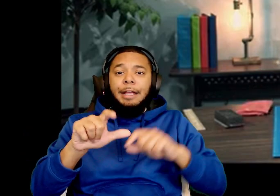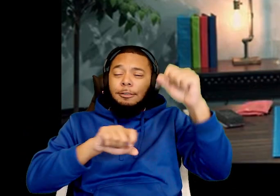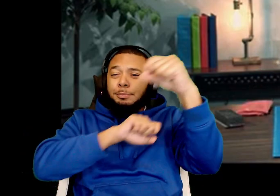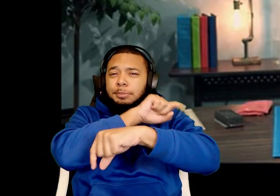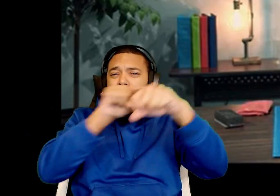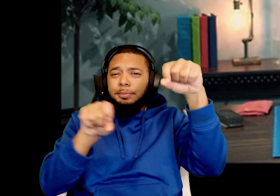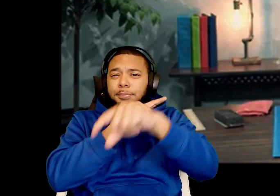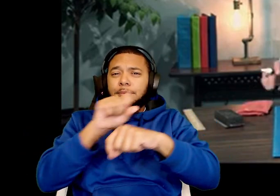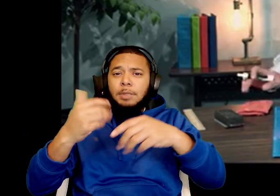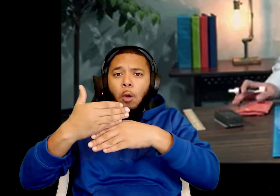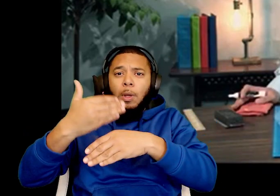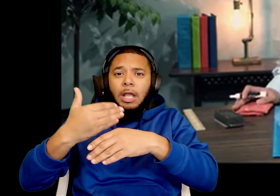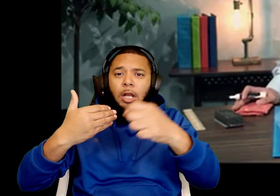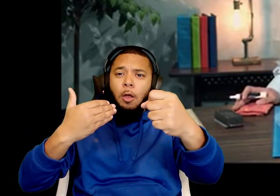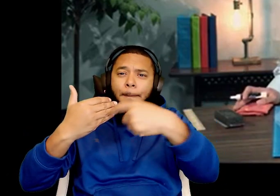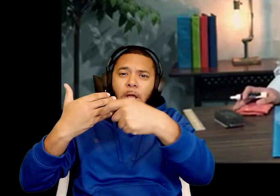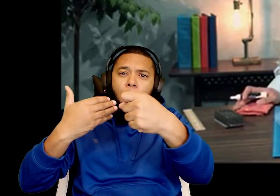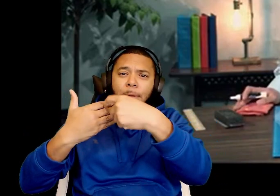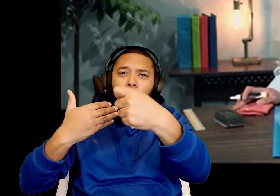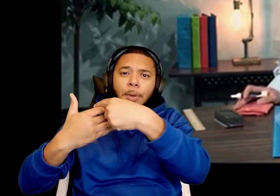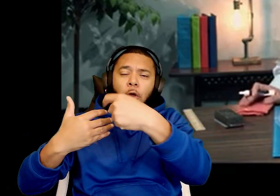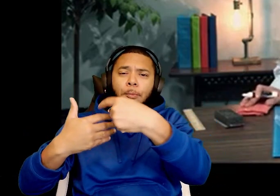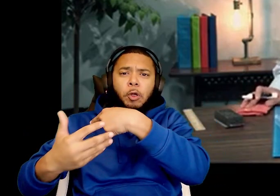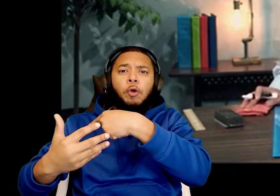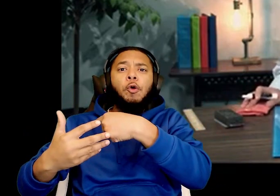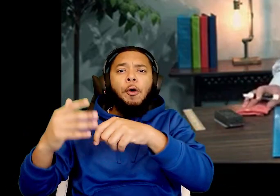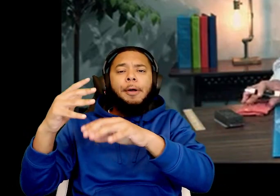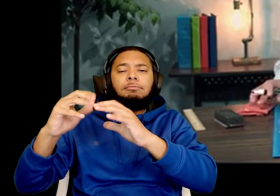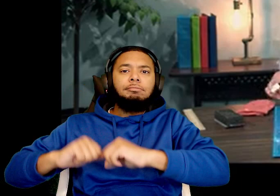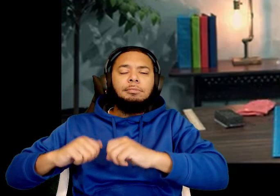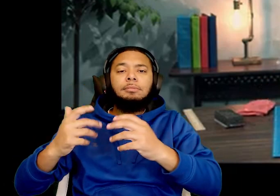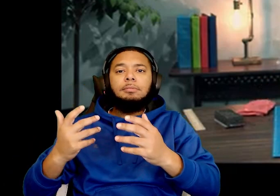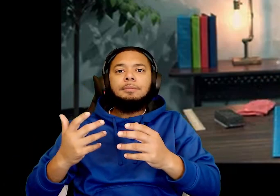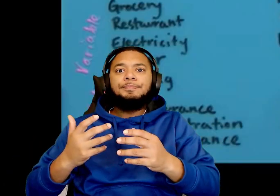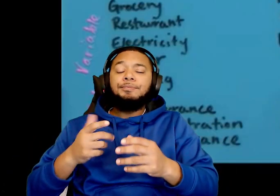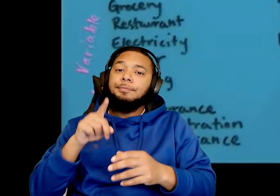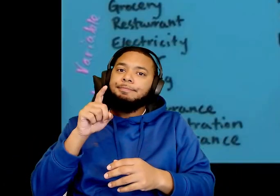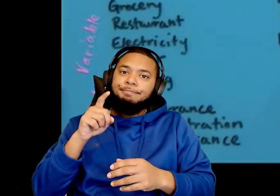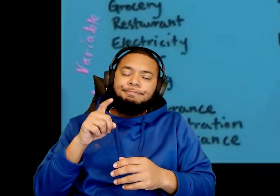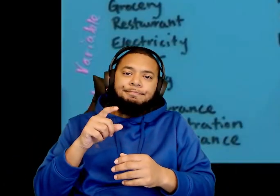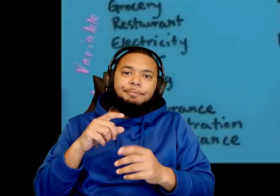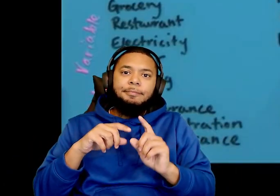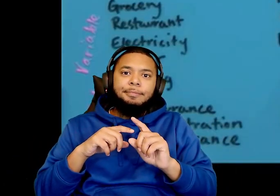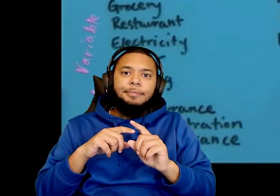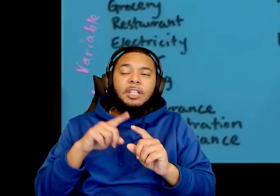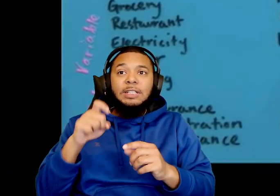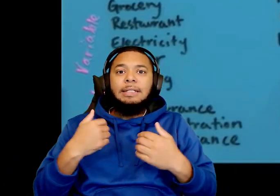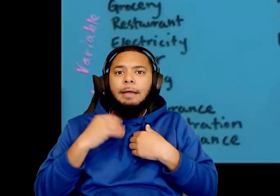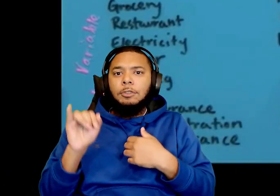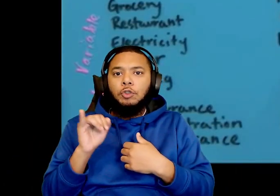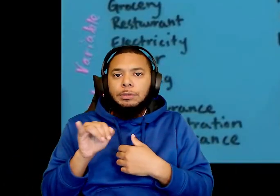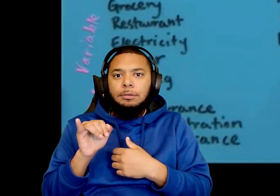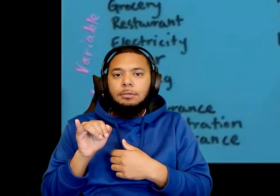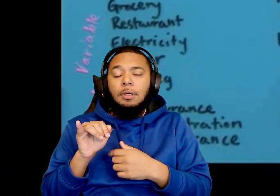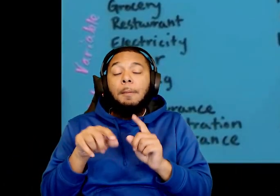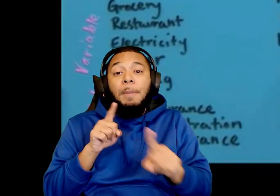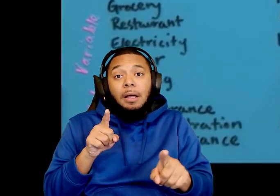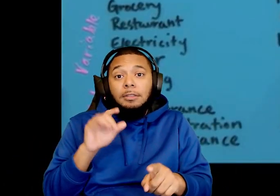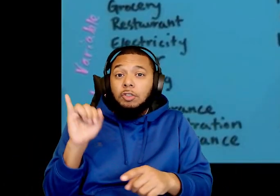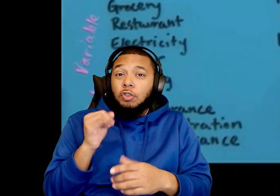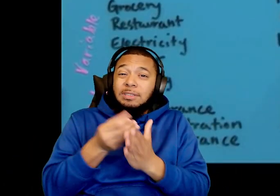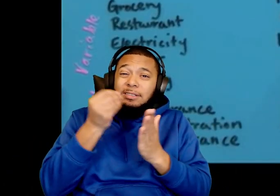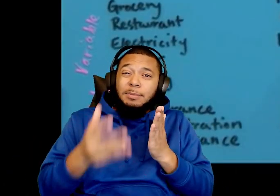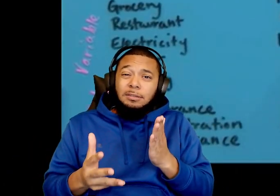windows, you need to be insured. But that's super expensive. So prorate it so that you can